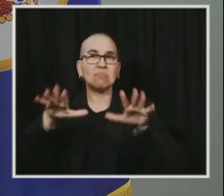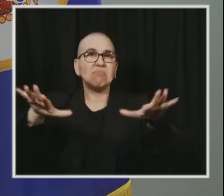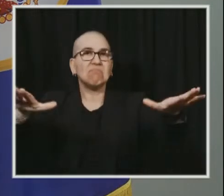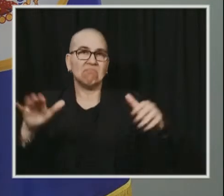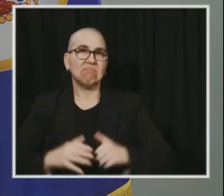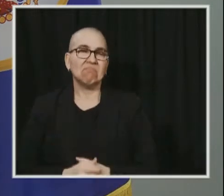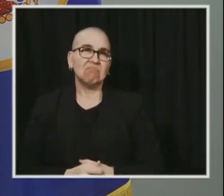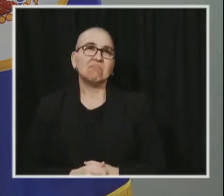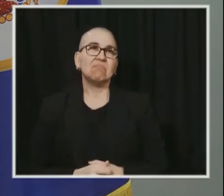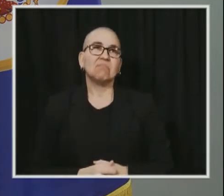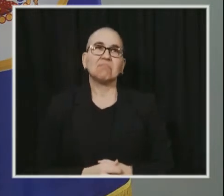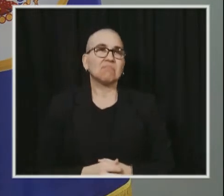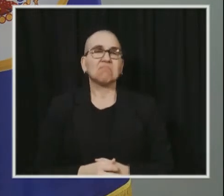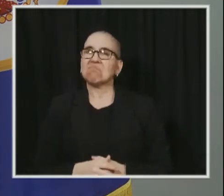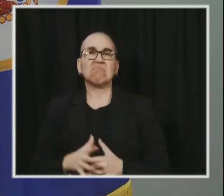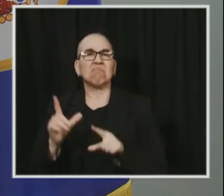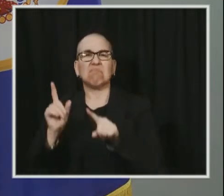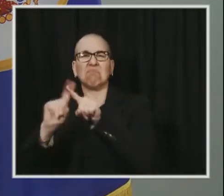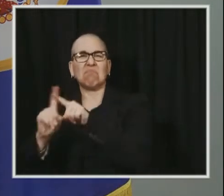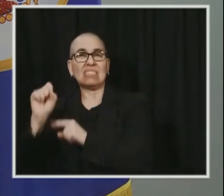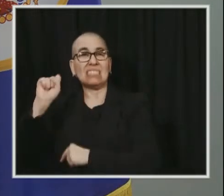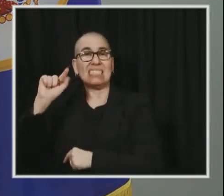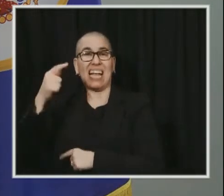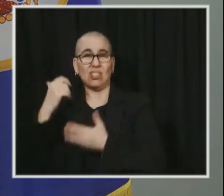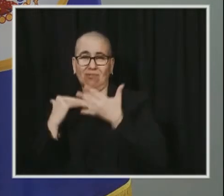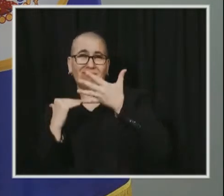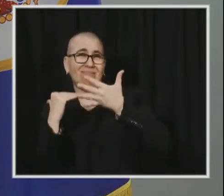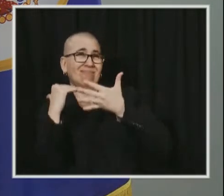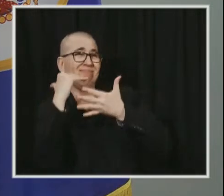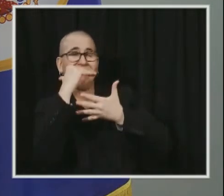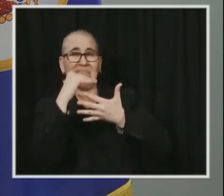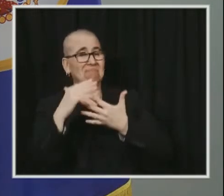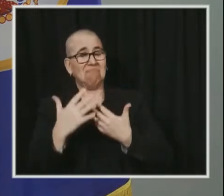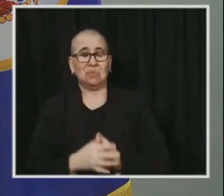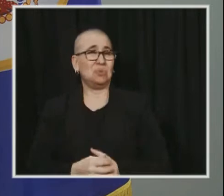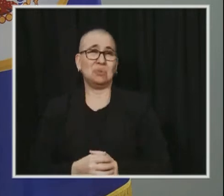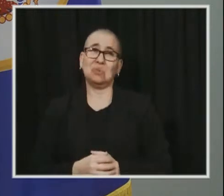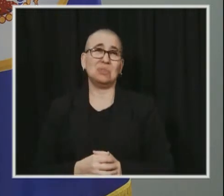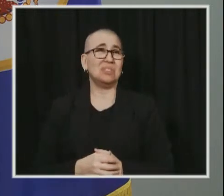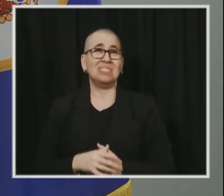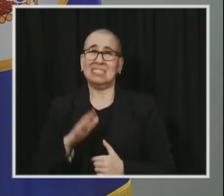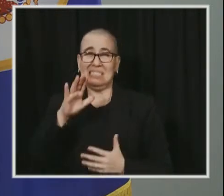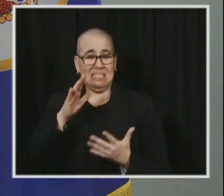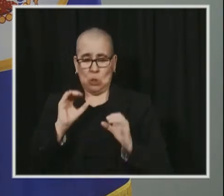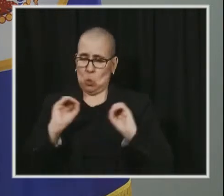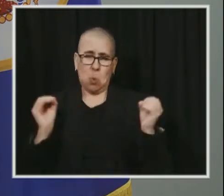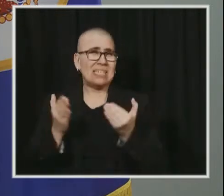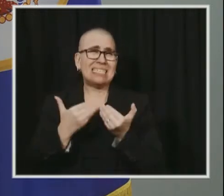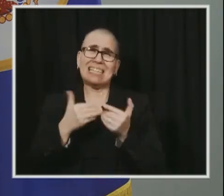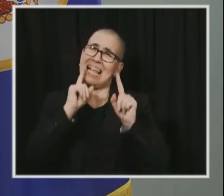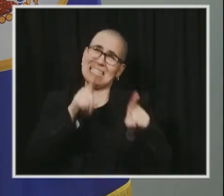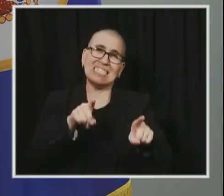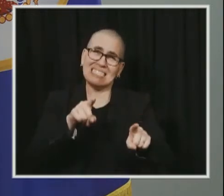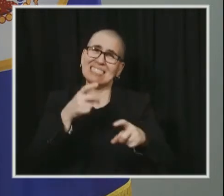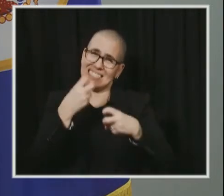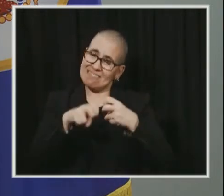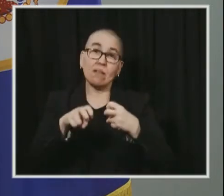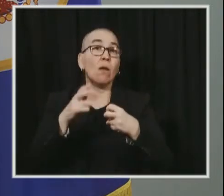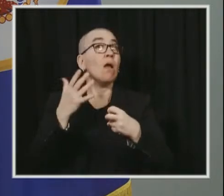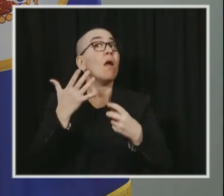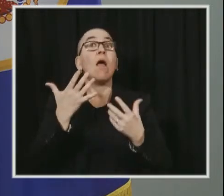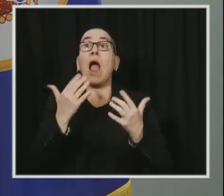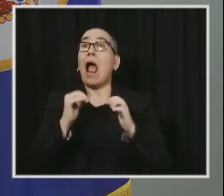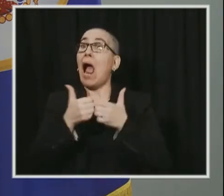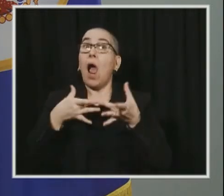been difficult, and there haven't been a lot of simple answers to the challenges that we've faced. But partnership has continued to be our